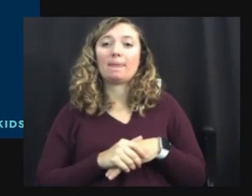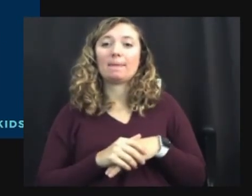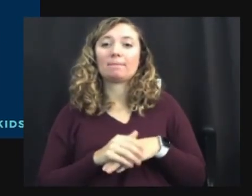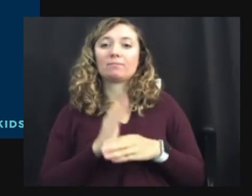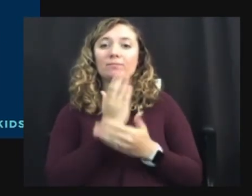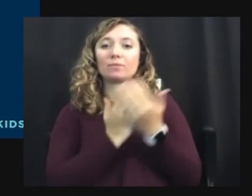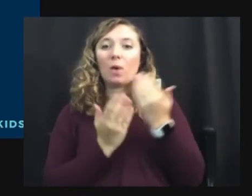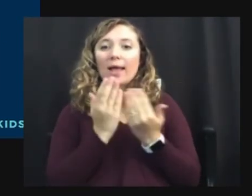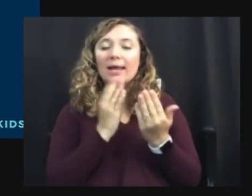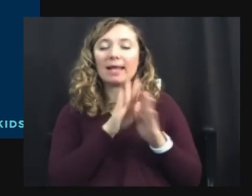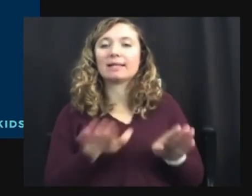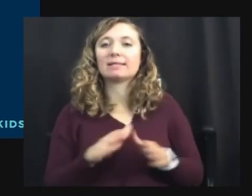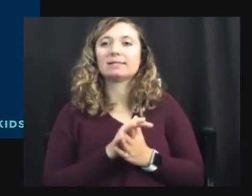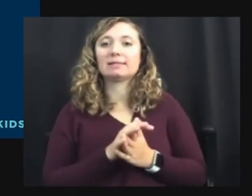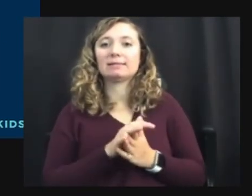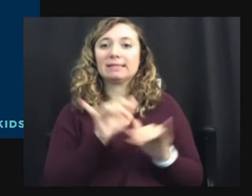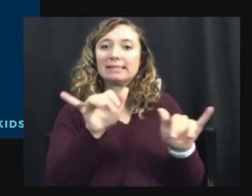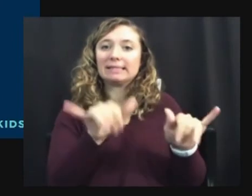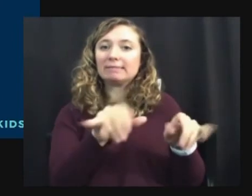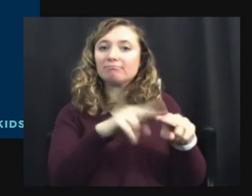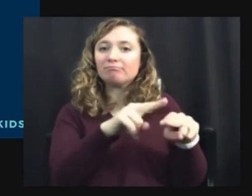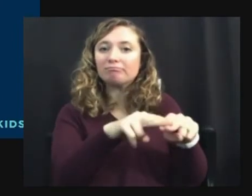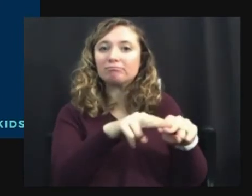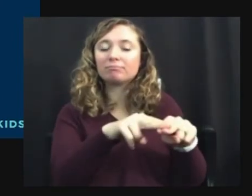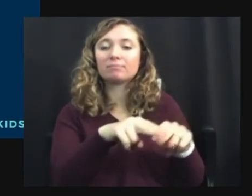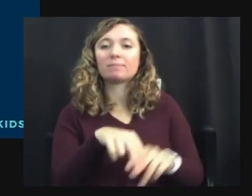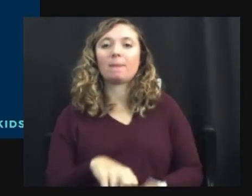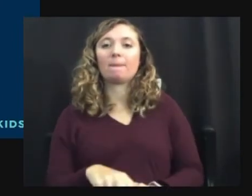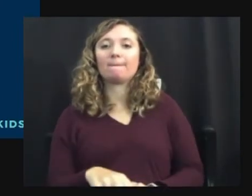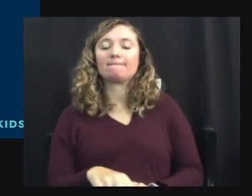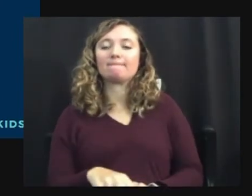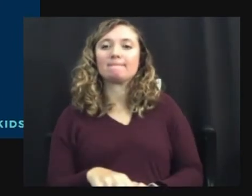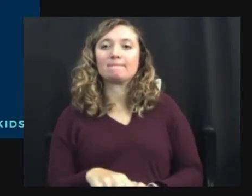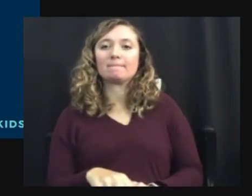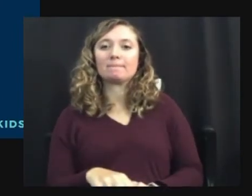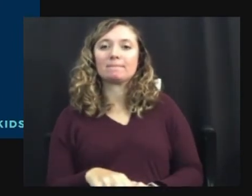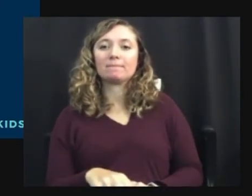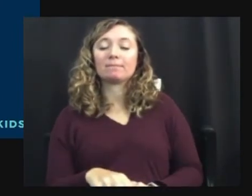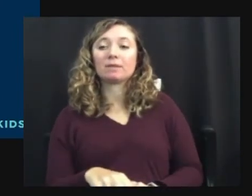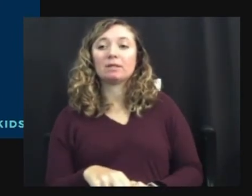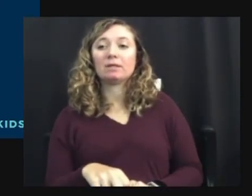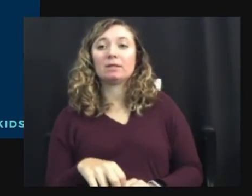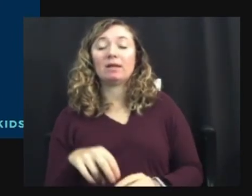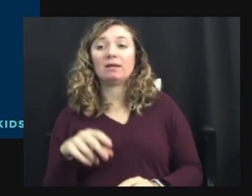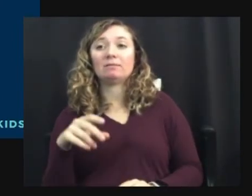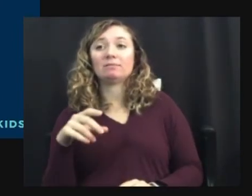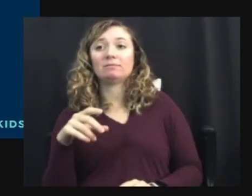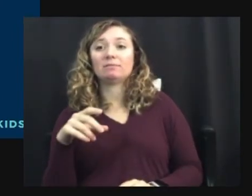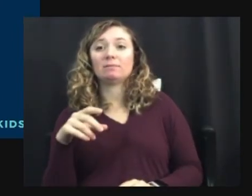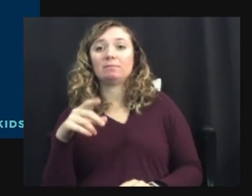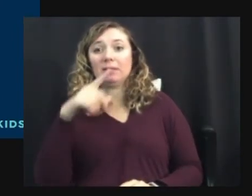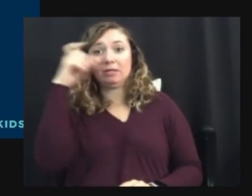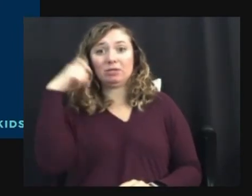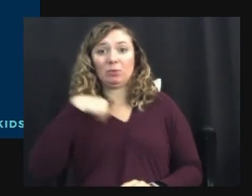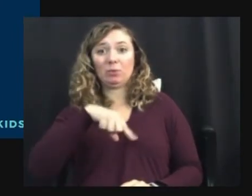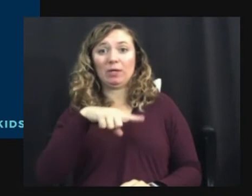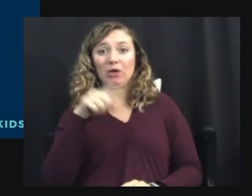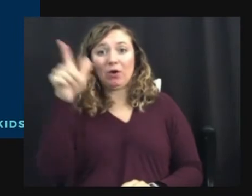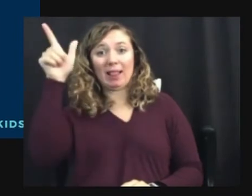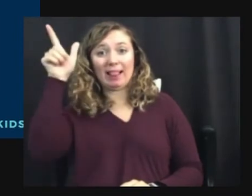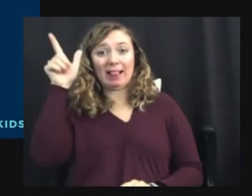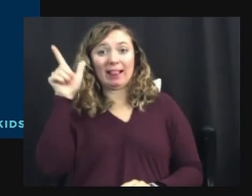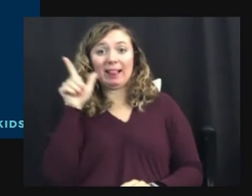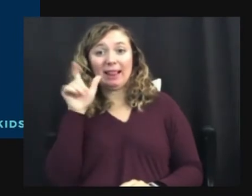Why did you say it like that? And they believe that we mean more than we do mean because we're so literal. They think we're implying